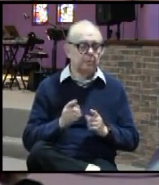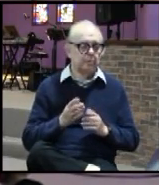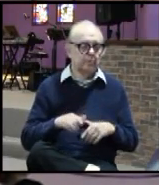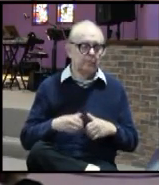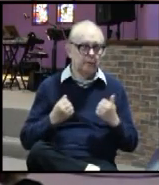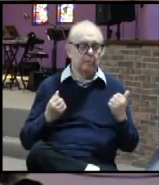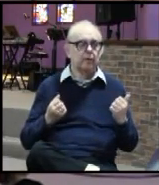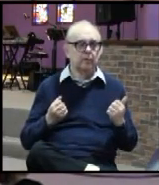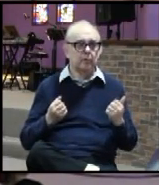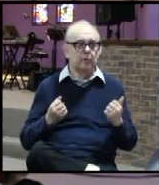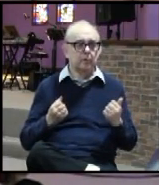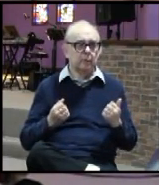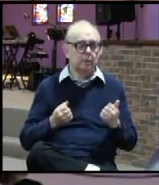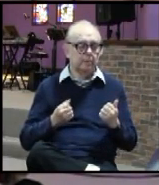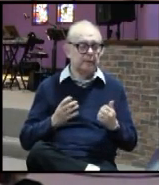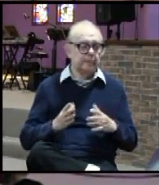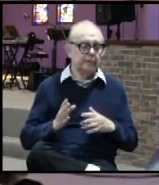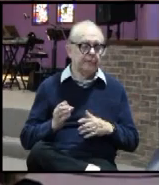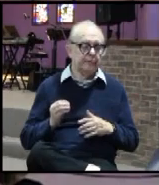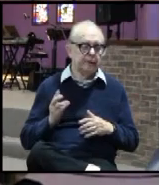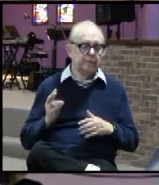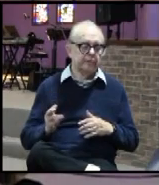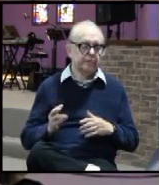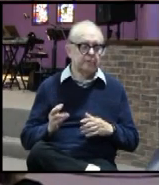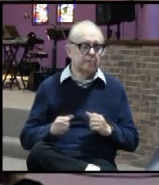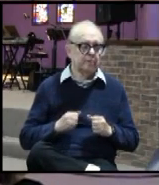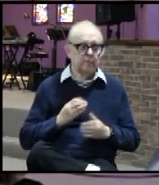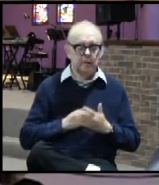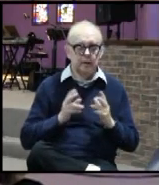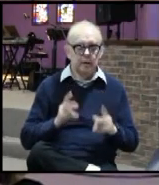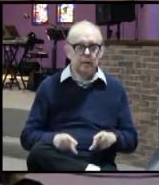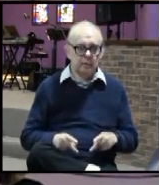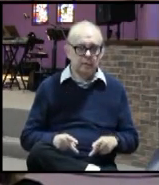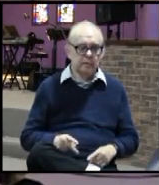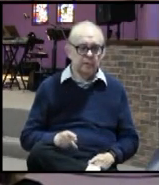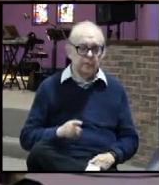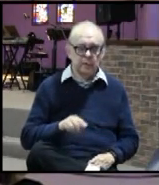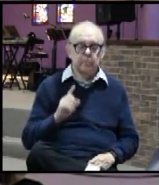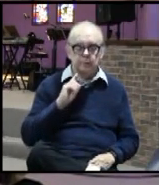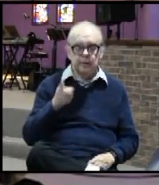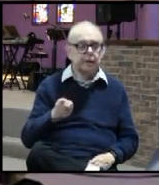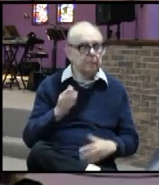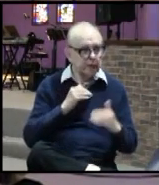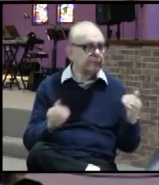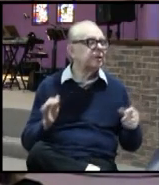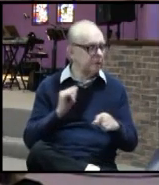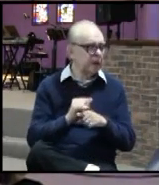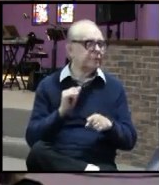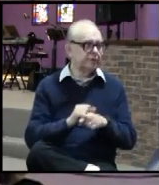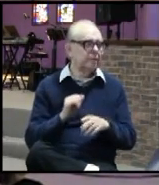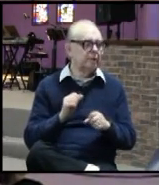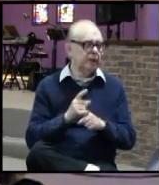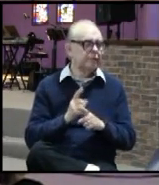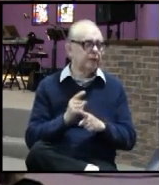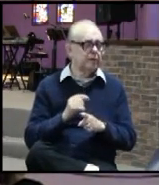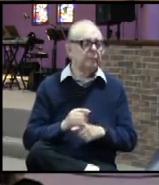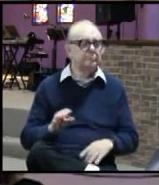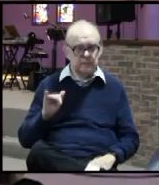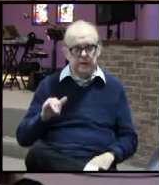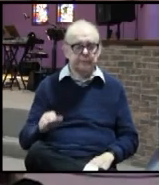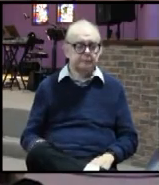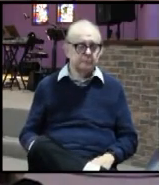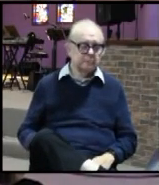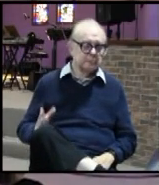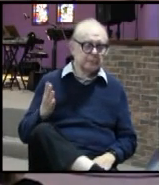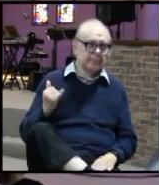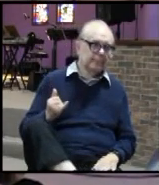later, and they may be 50, 60 years of old age, and somebody says, well, did they go to heaven? Absolutely. Amen. Absolutely.